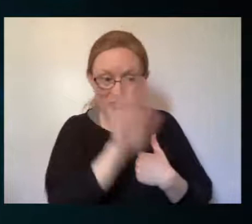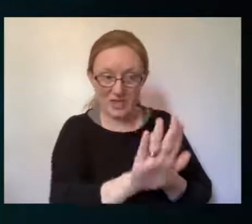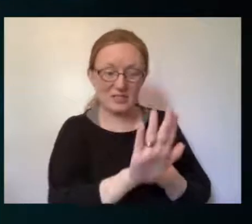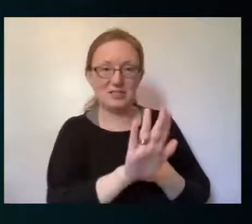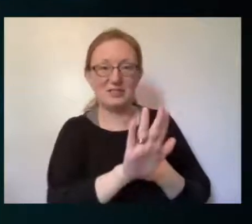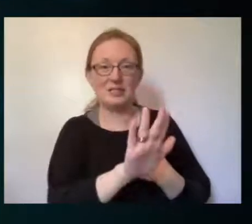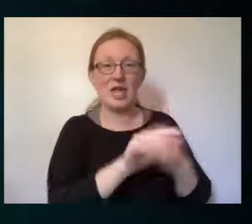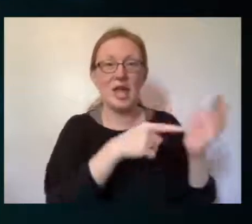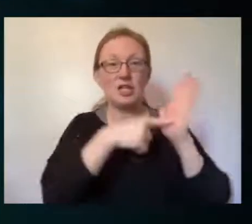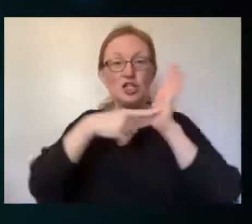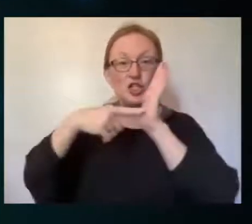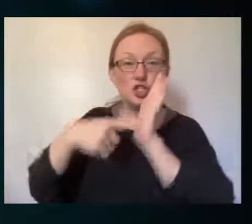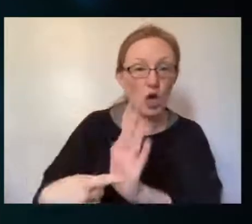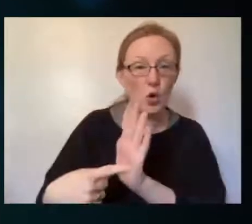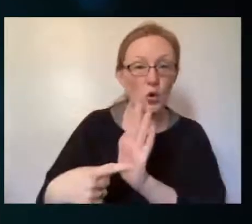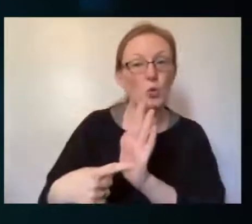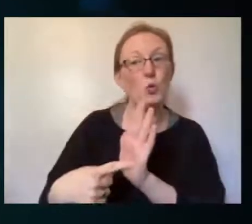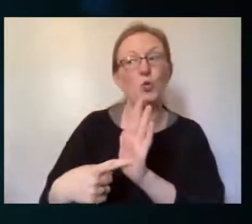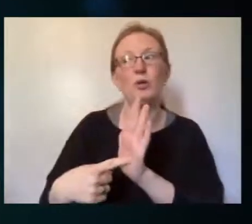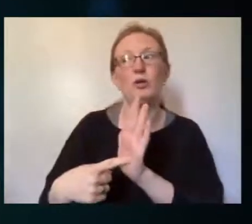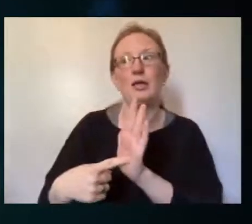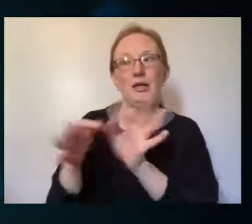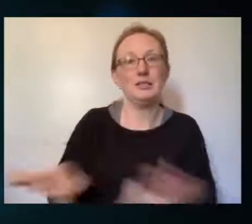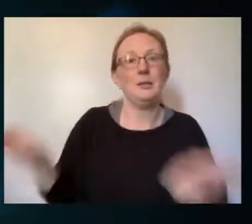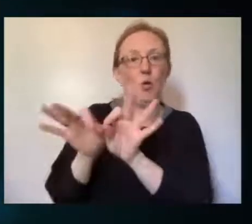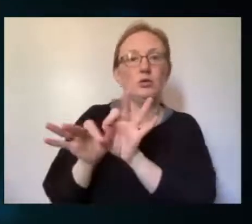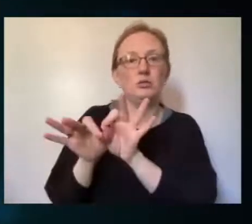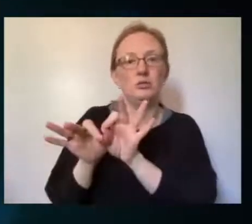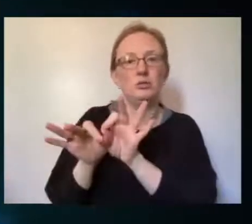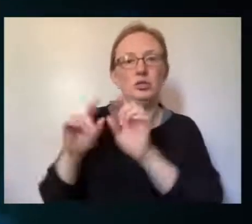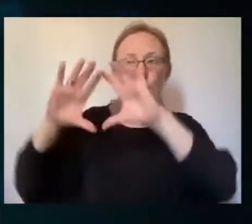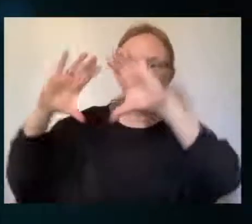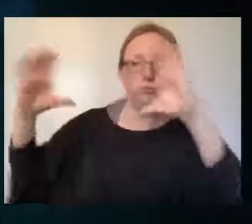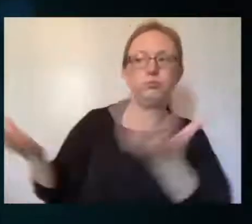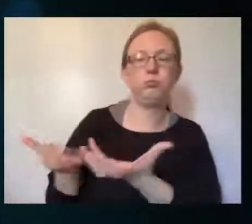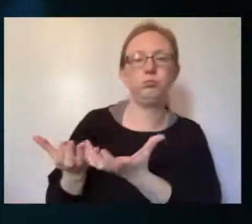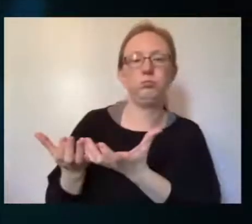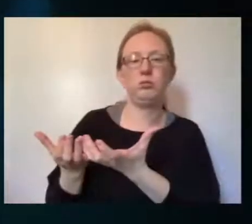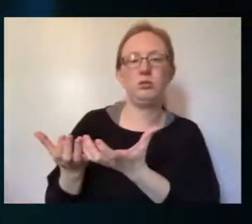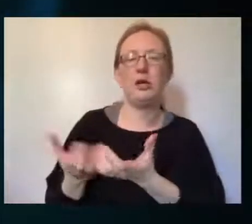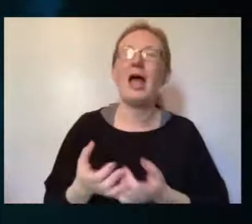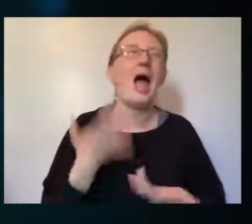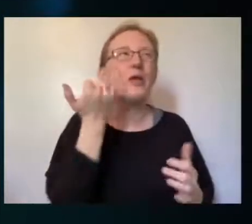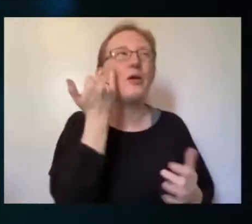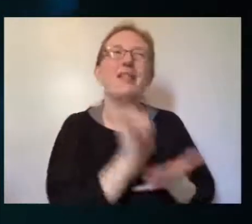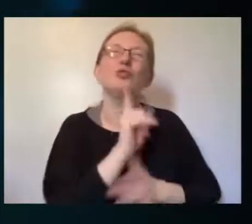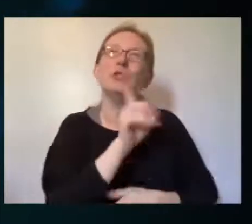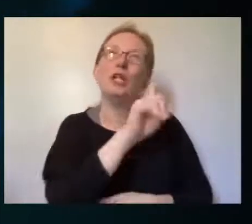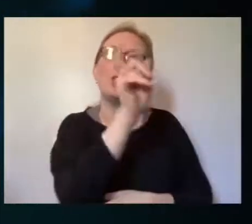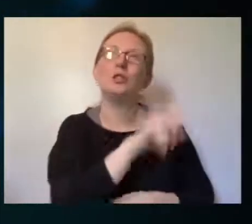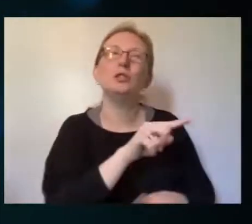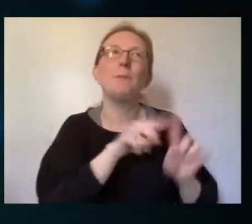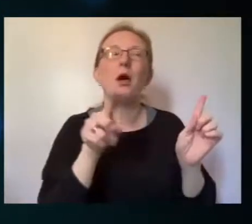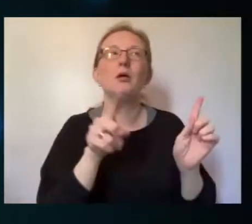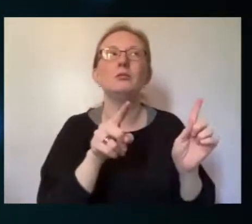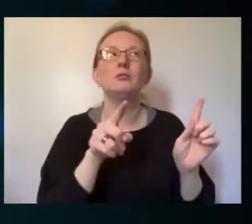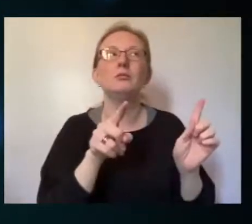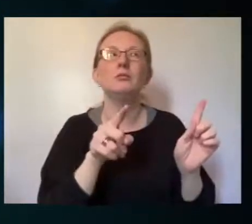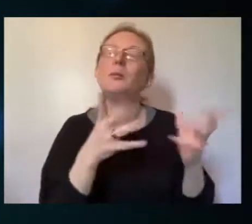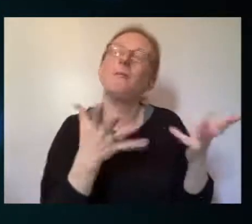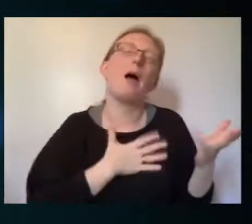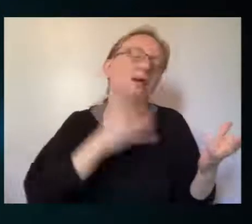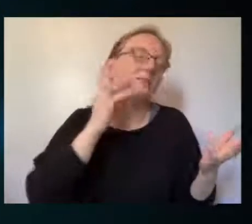don't know that there's a question there, but just a perspective that I've come to through sort of blood, sweat, and tears over the last couple of years.